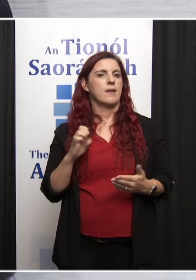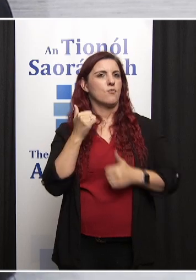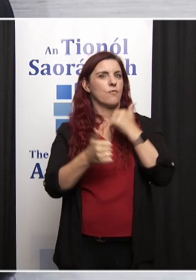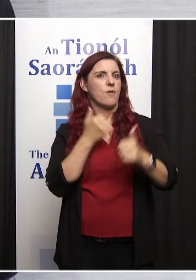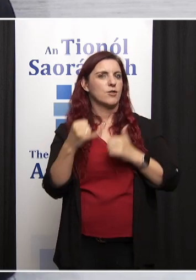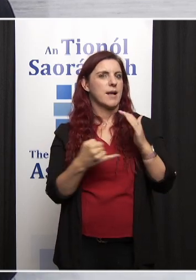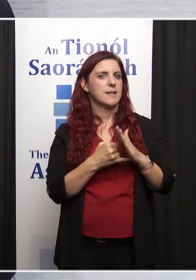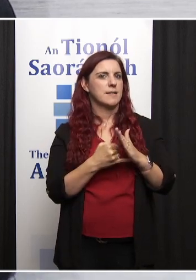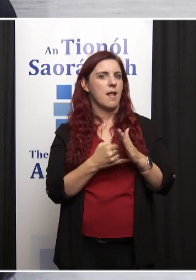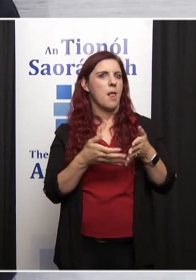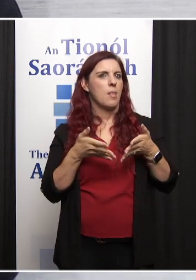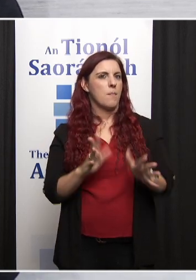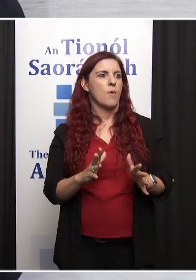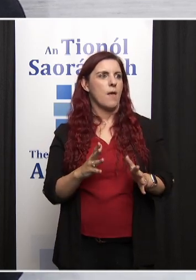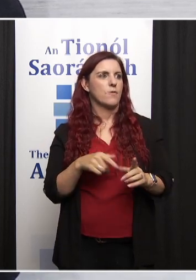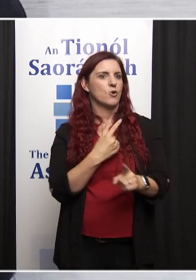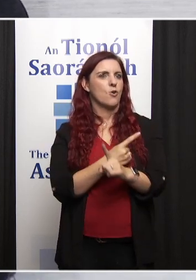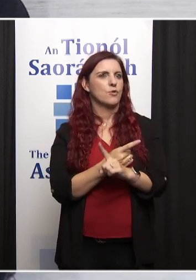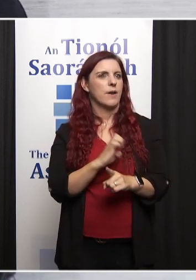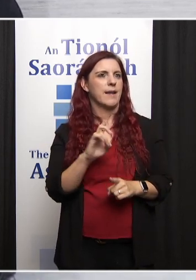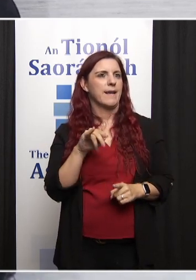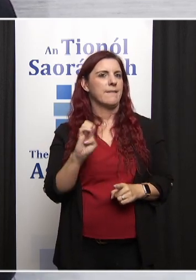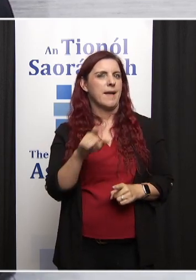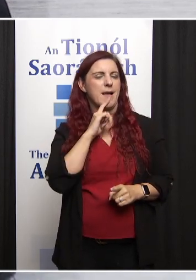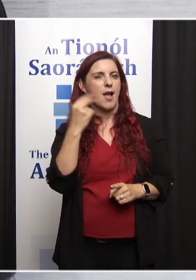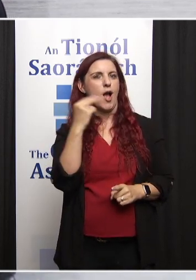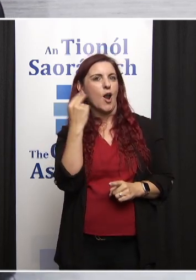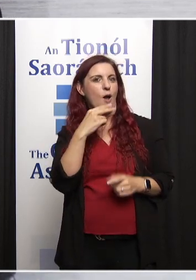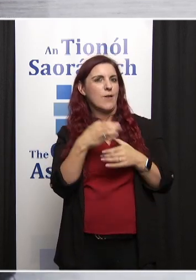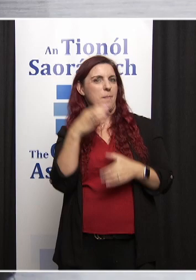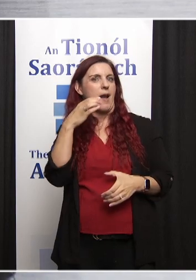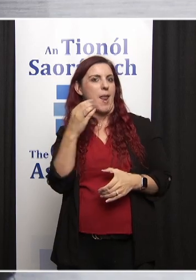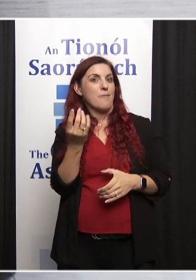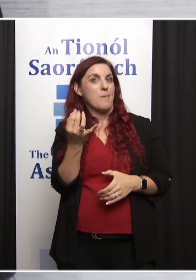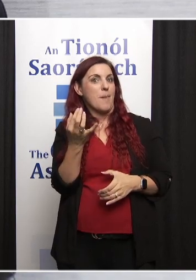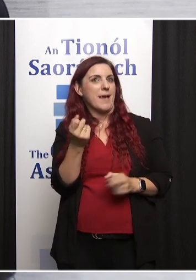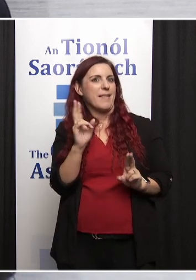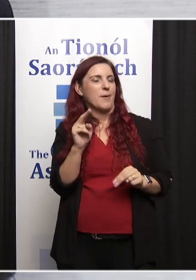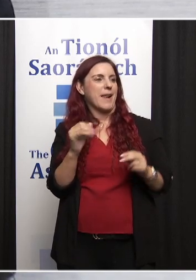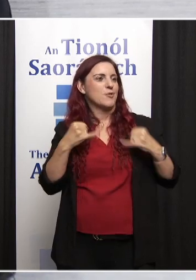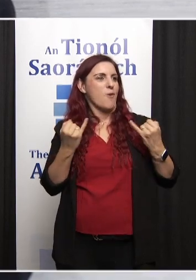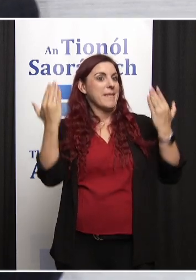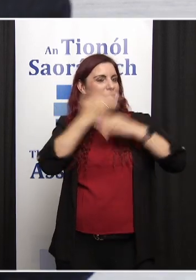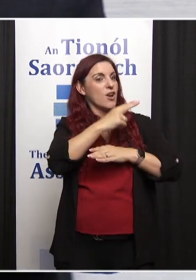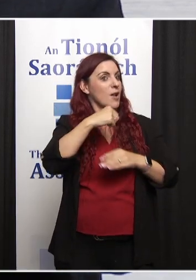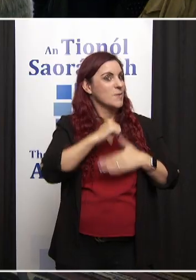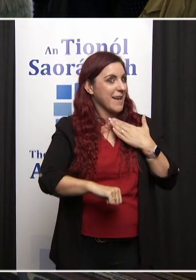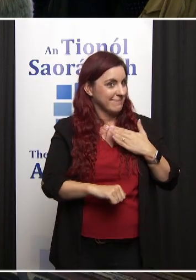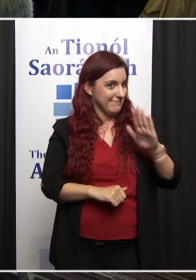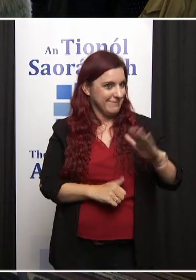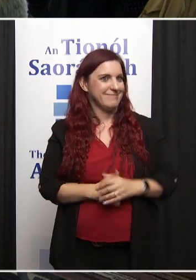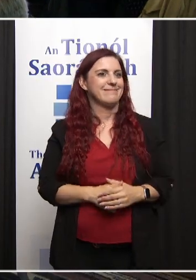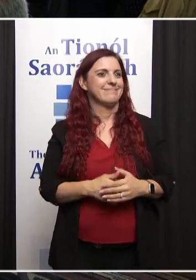daughter Eve. A lovely bottle of bubbly that you can enjoy this evening. Not today. So, Lorraine, congratulations.